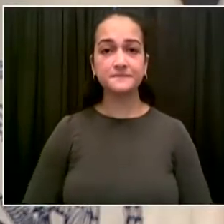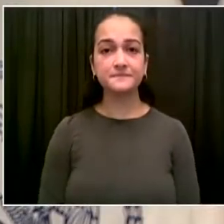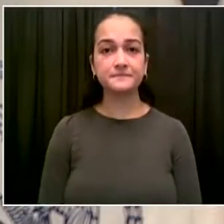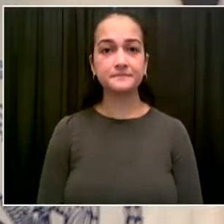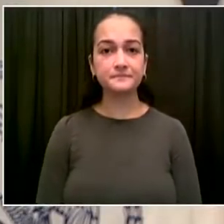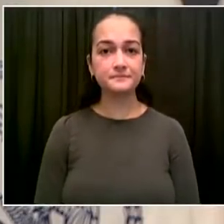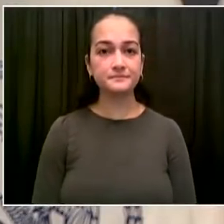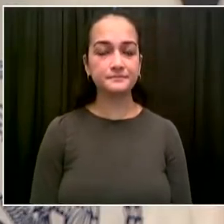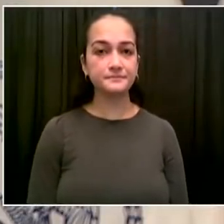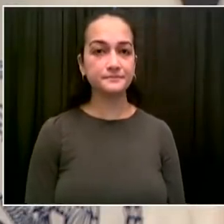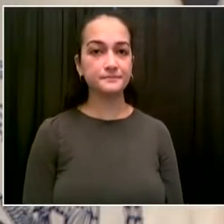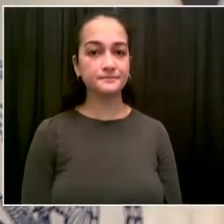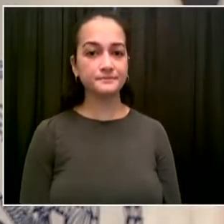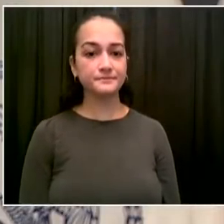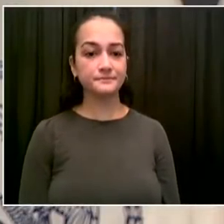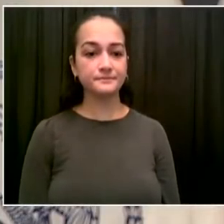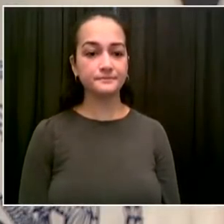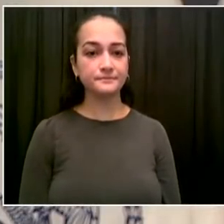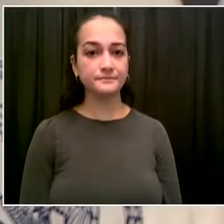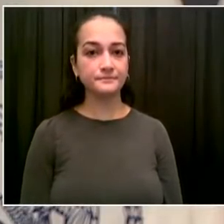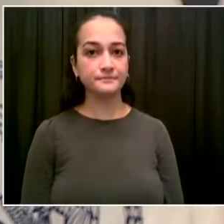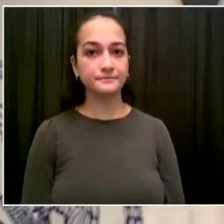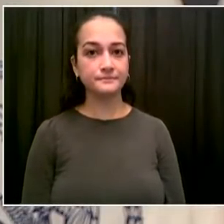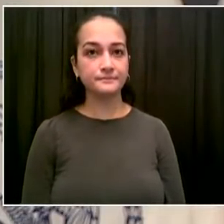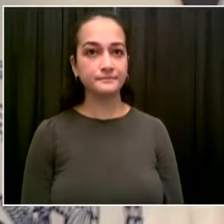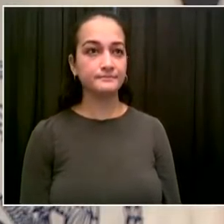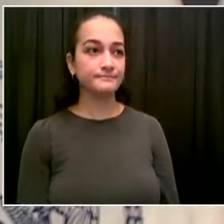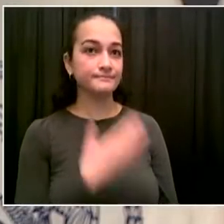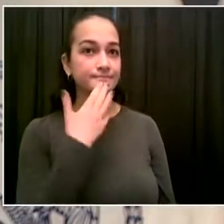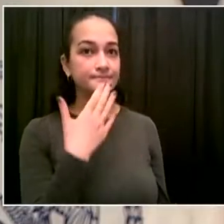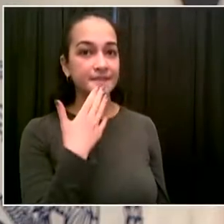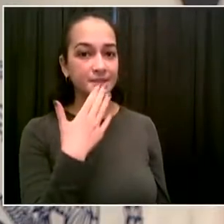Thank you. And then my second question is, there's been a couple of viral